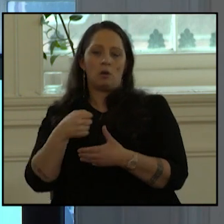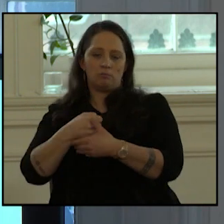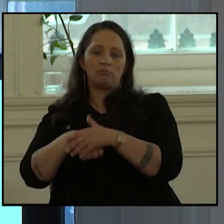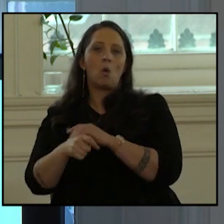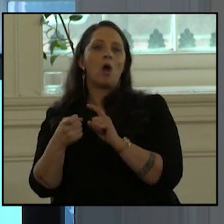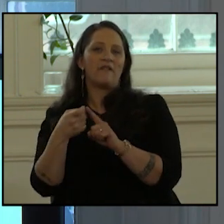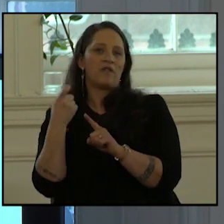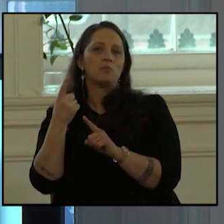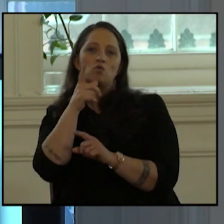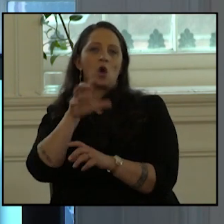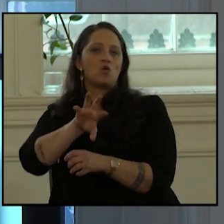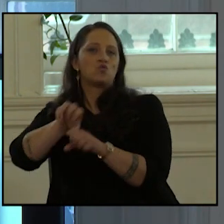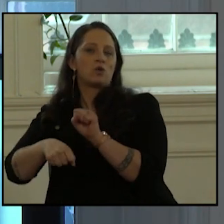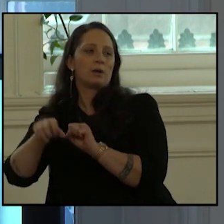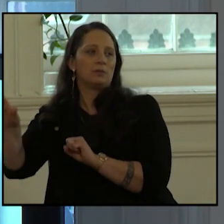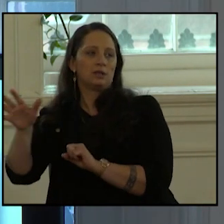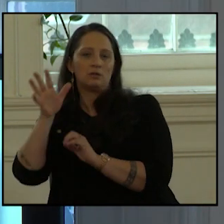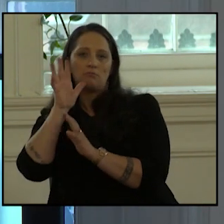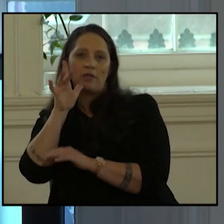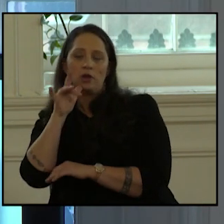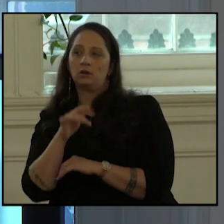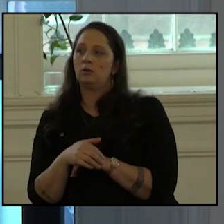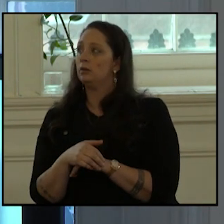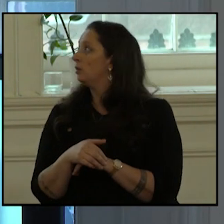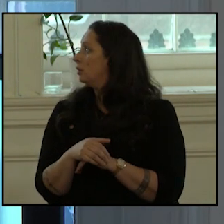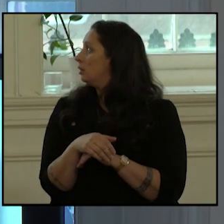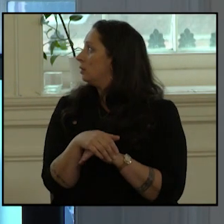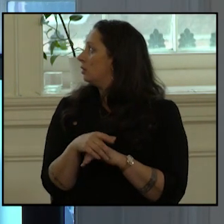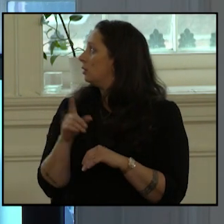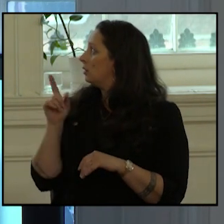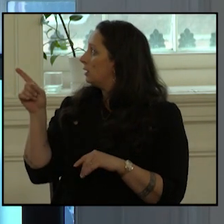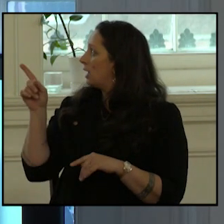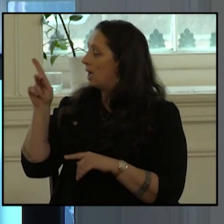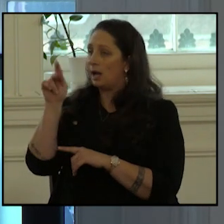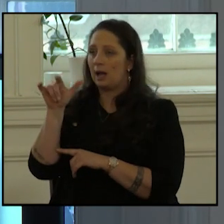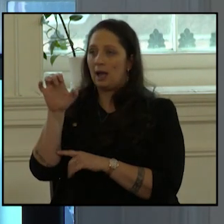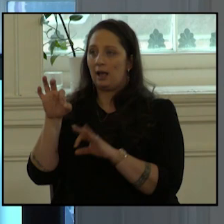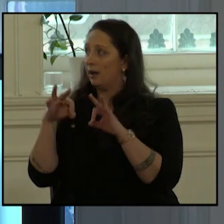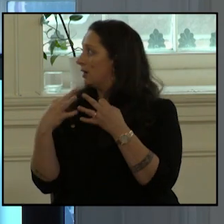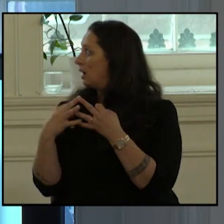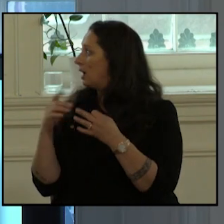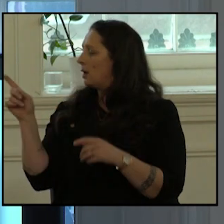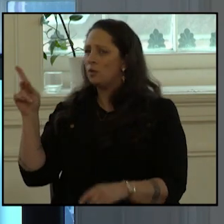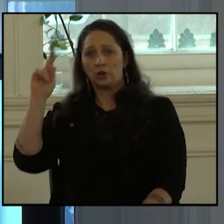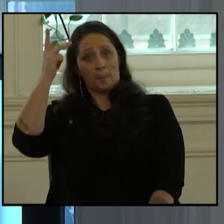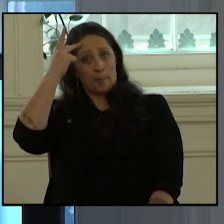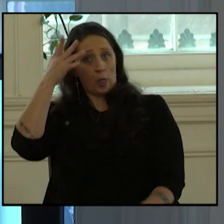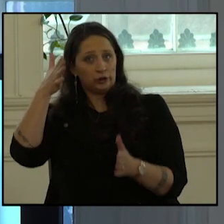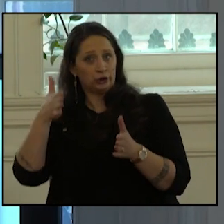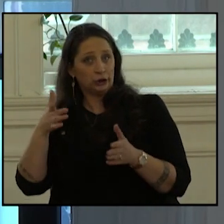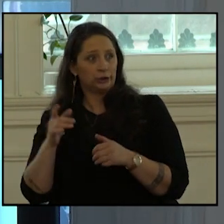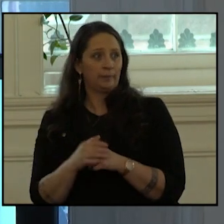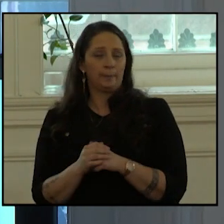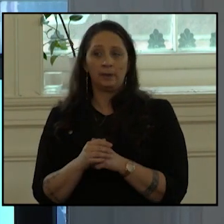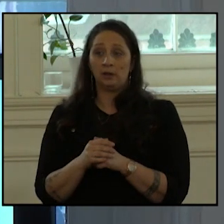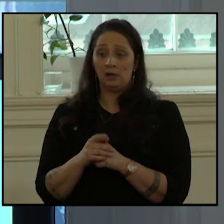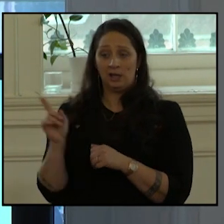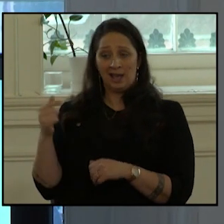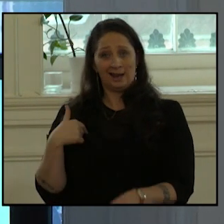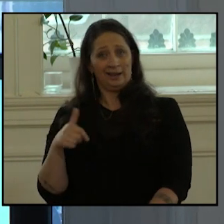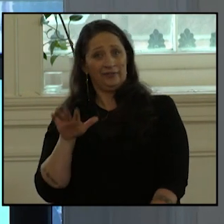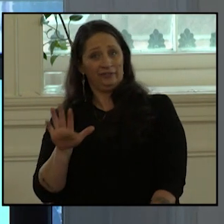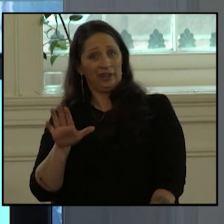well. And his enslaver's name was Claiborne Kyle, who was a politician who had